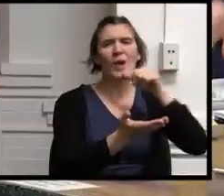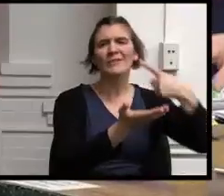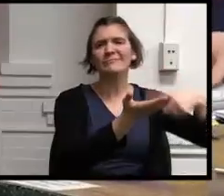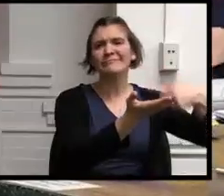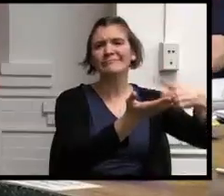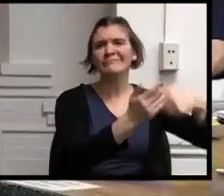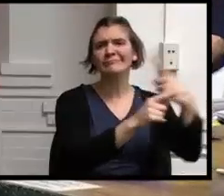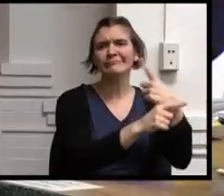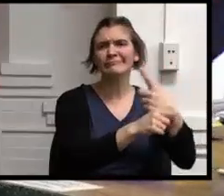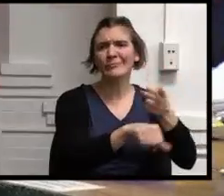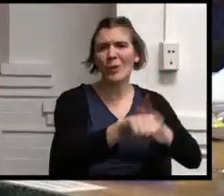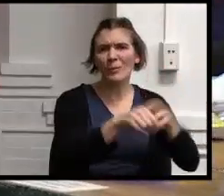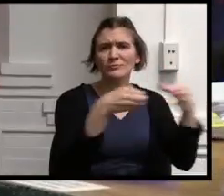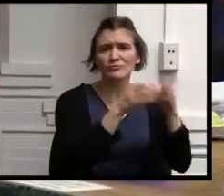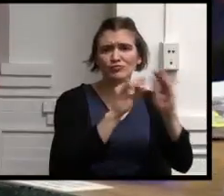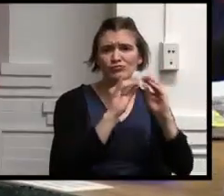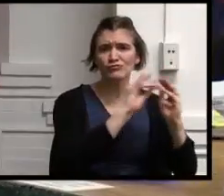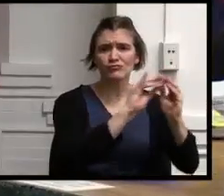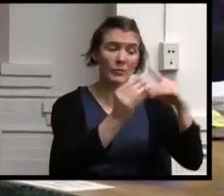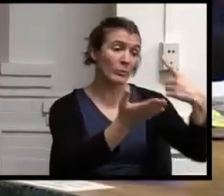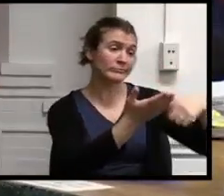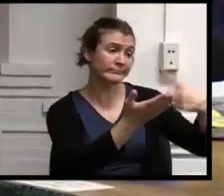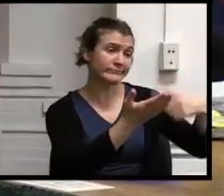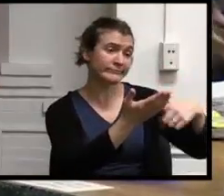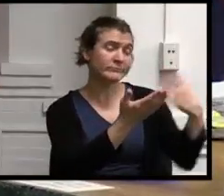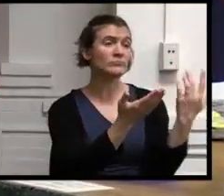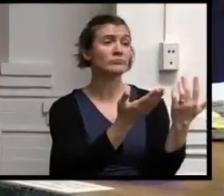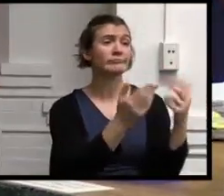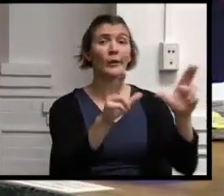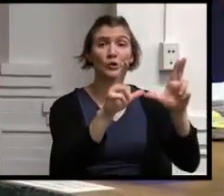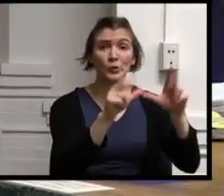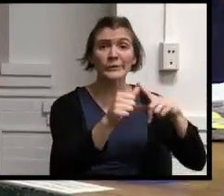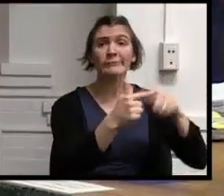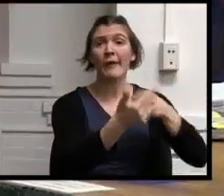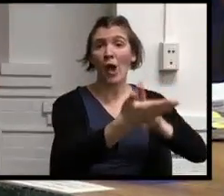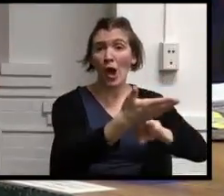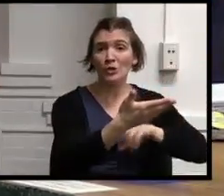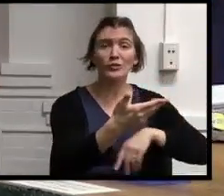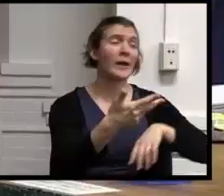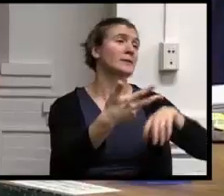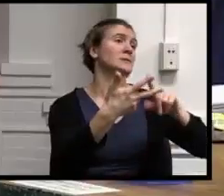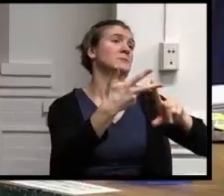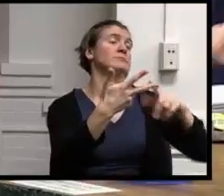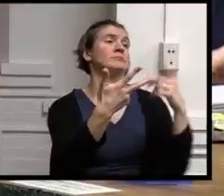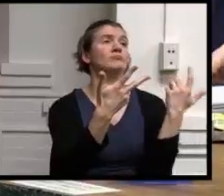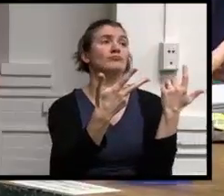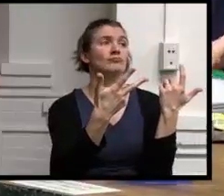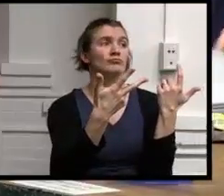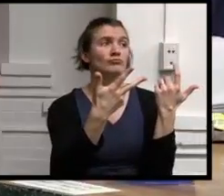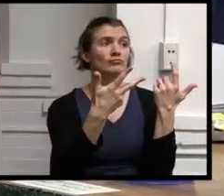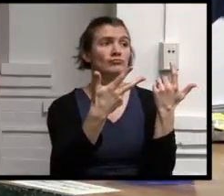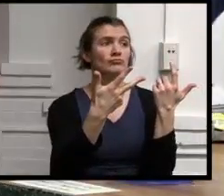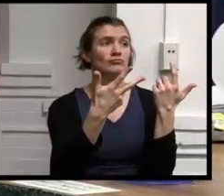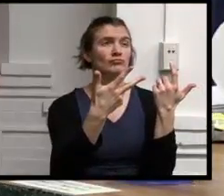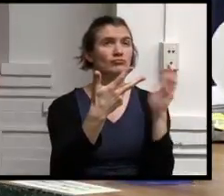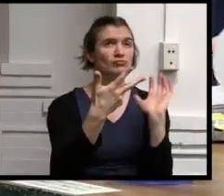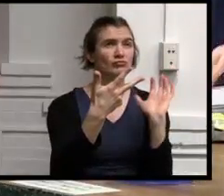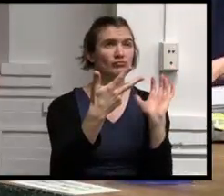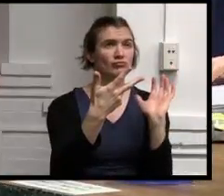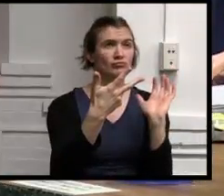into executive session to discuss contracts, labor agreements,